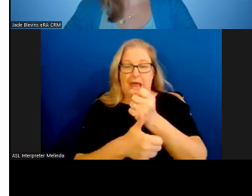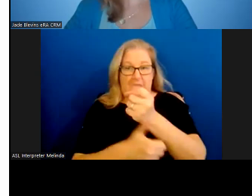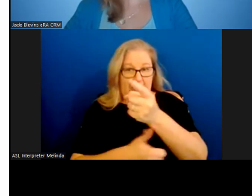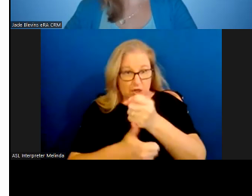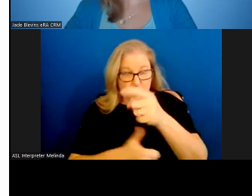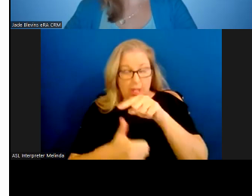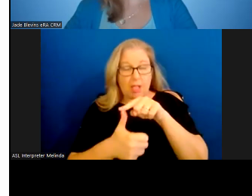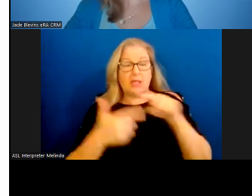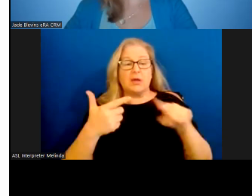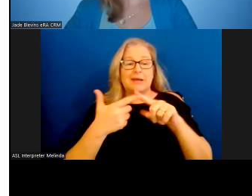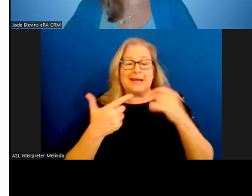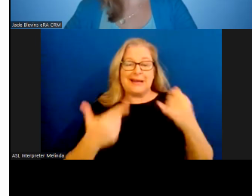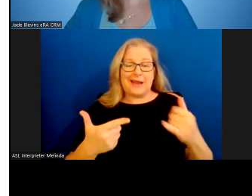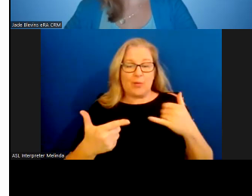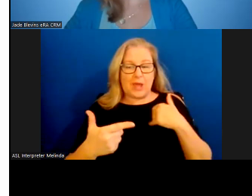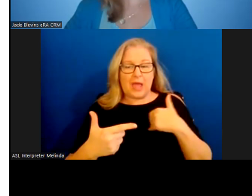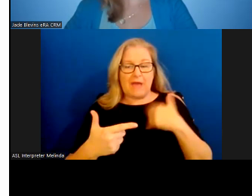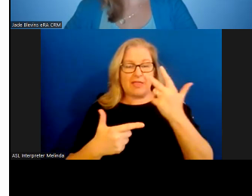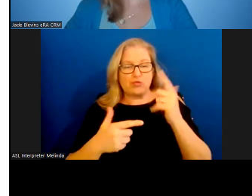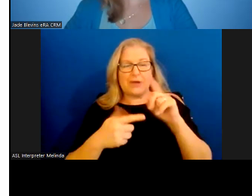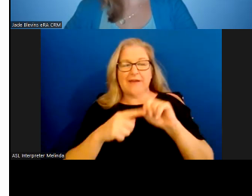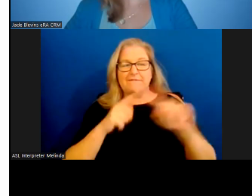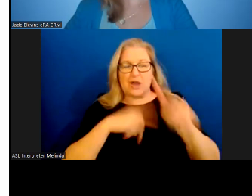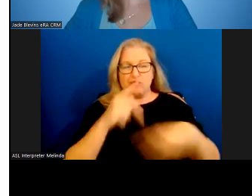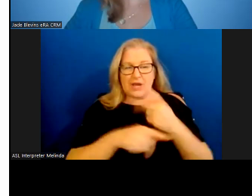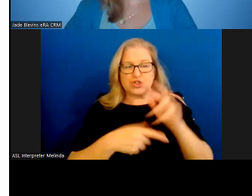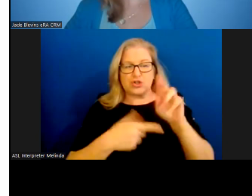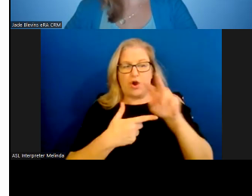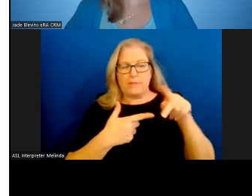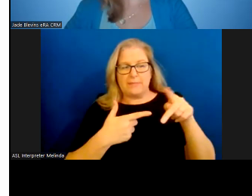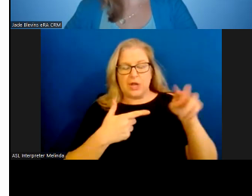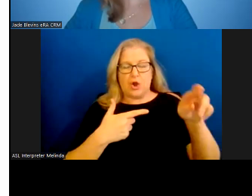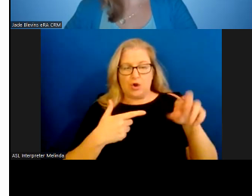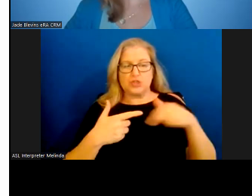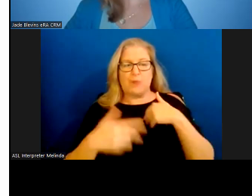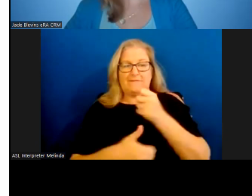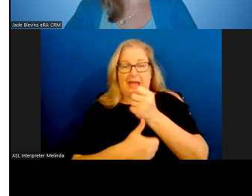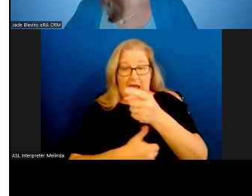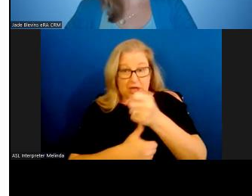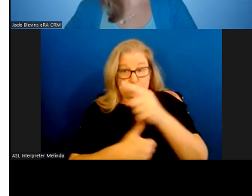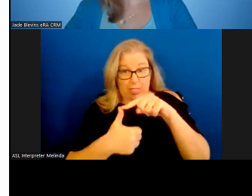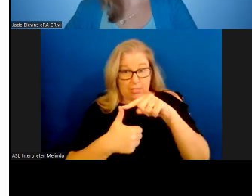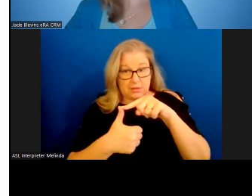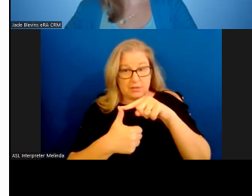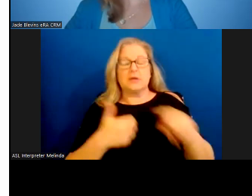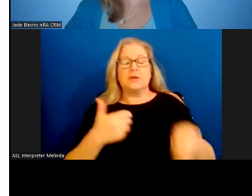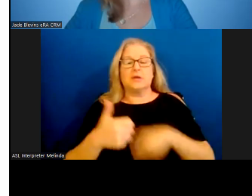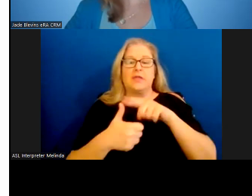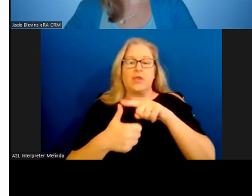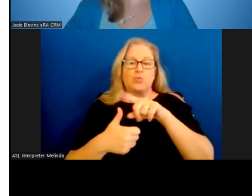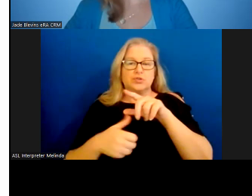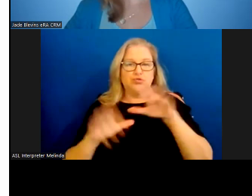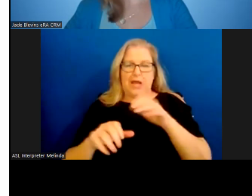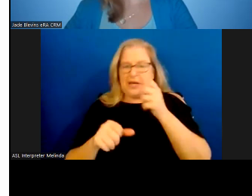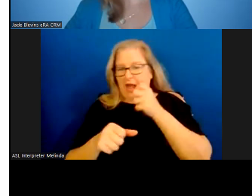RPPRs. Now we have 3 variations of RPPR as a whole. We have our annual RPPR. Those are done